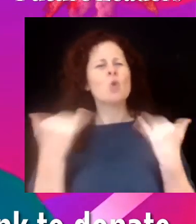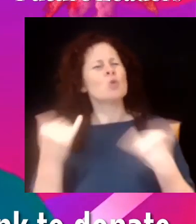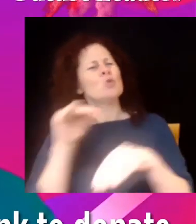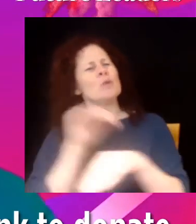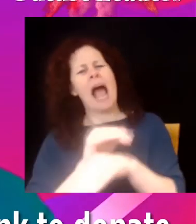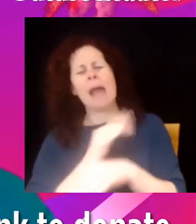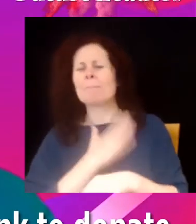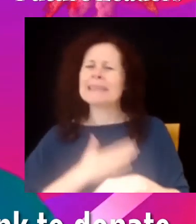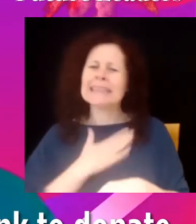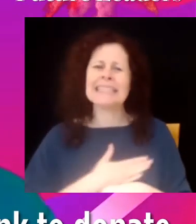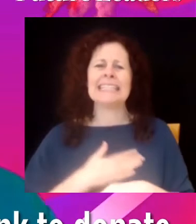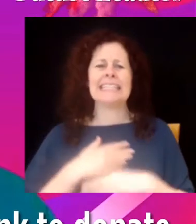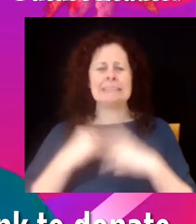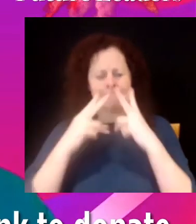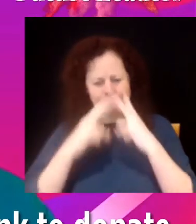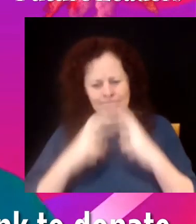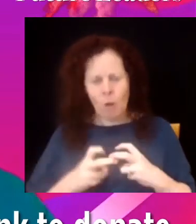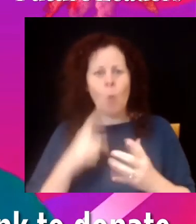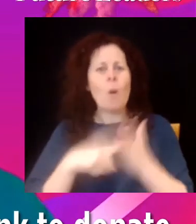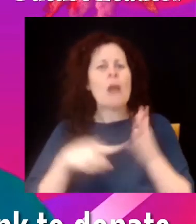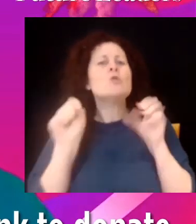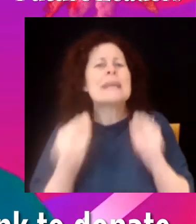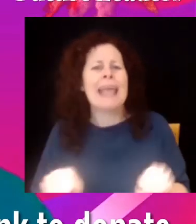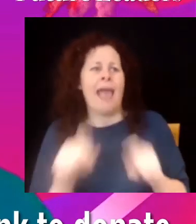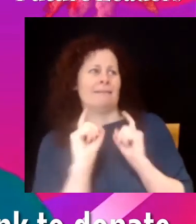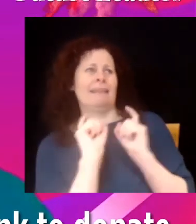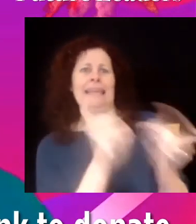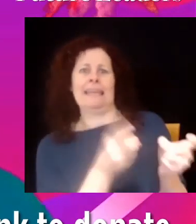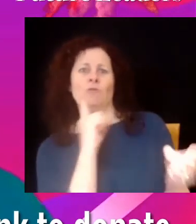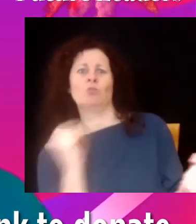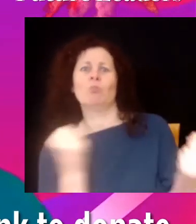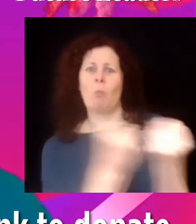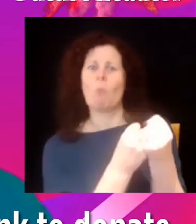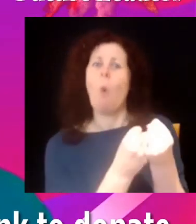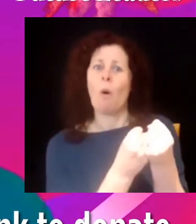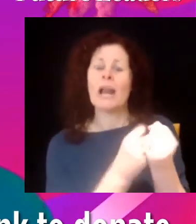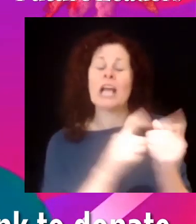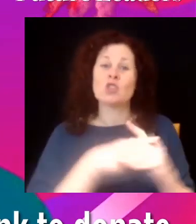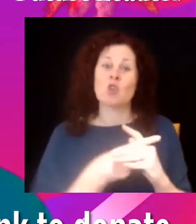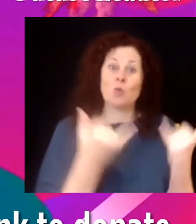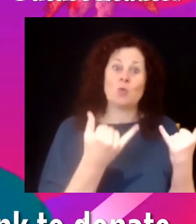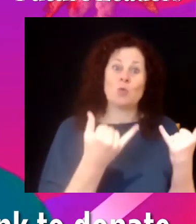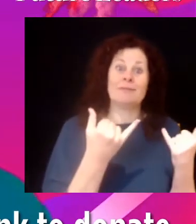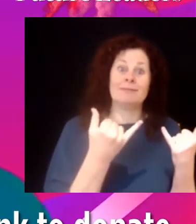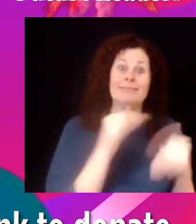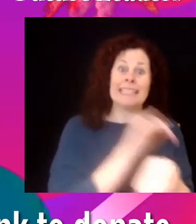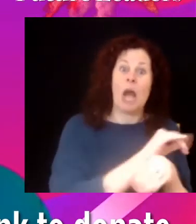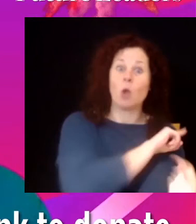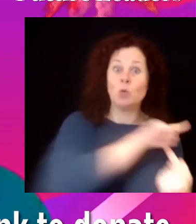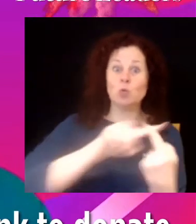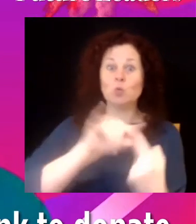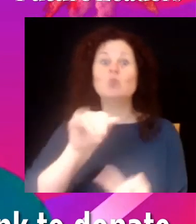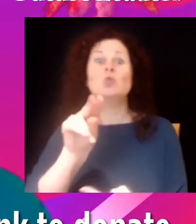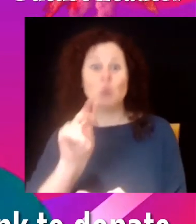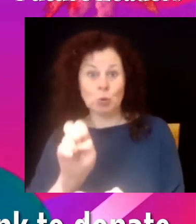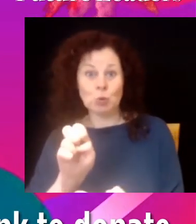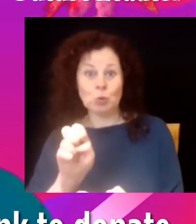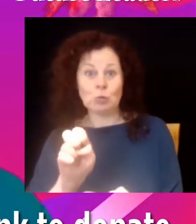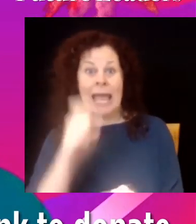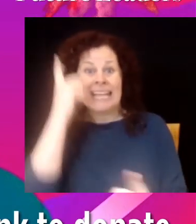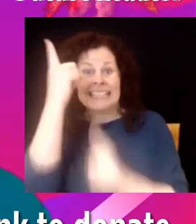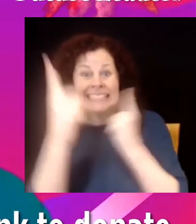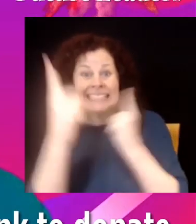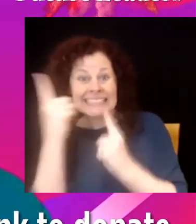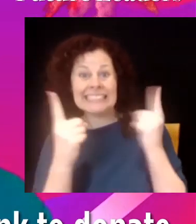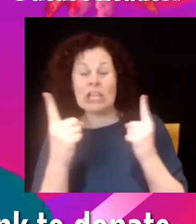well. Tonight, whatever you can do to give, starting tonight through June, I hope you will dig in, see if you can make